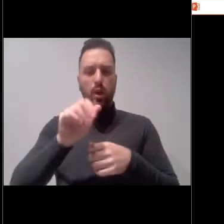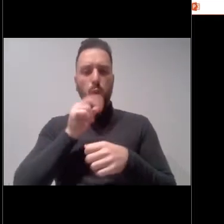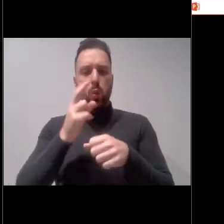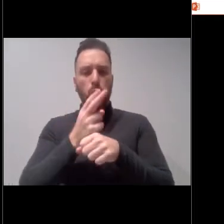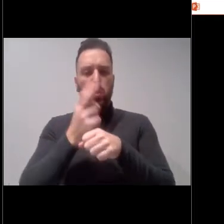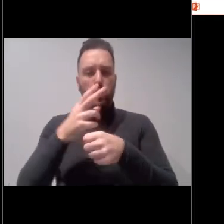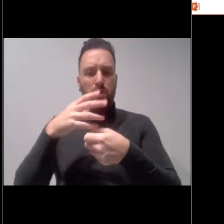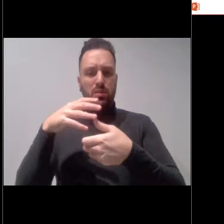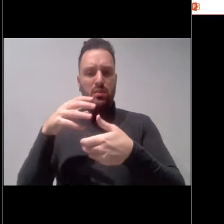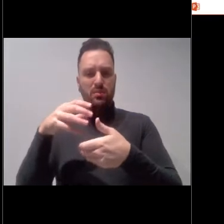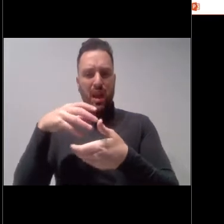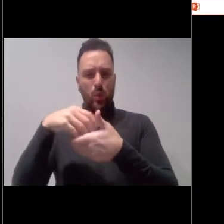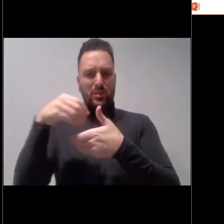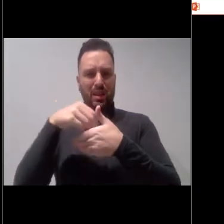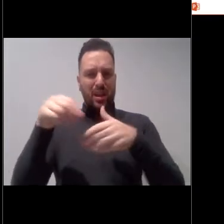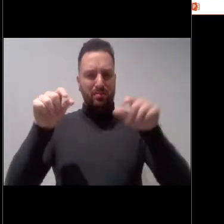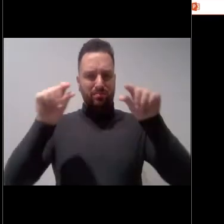palette.